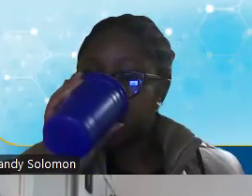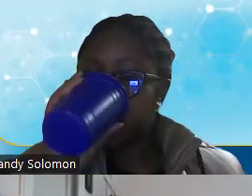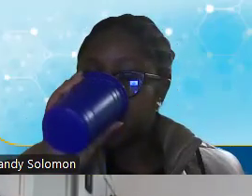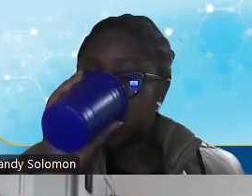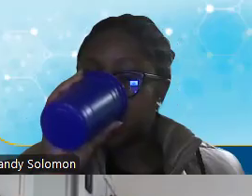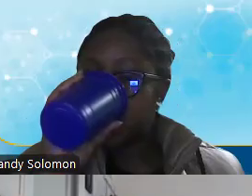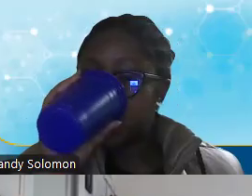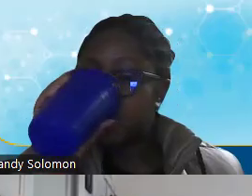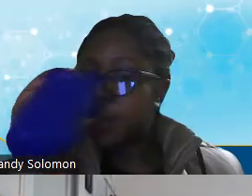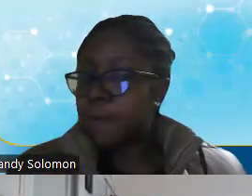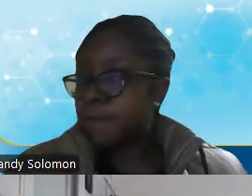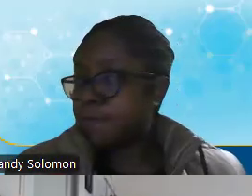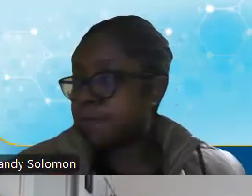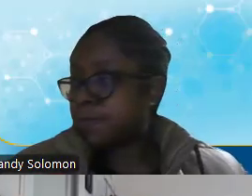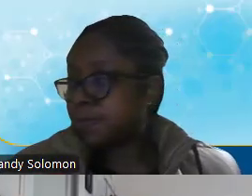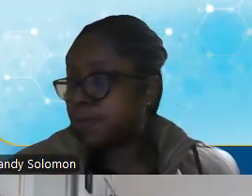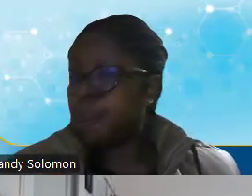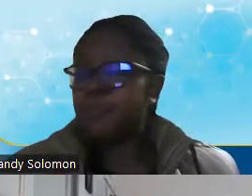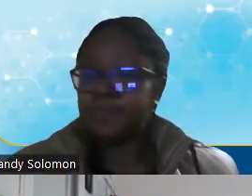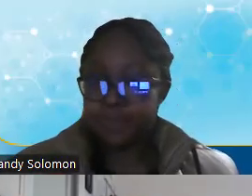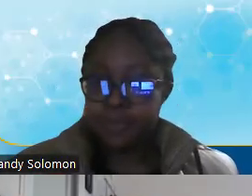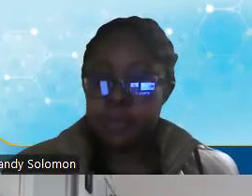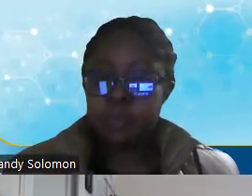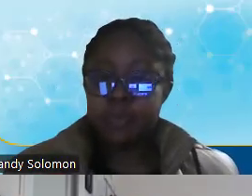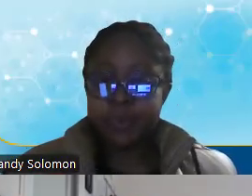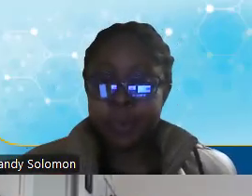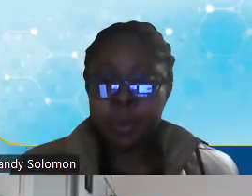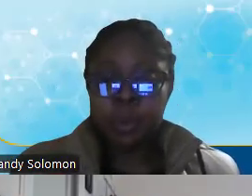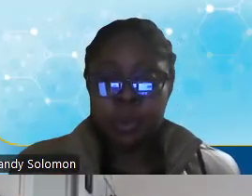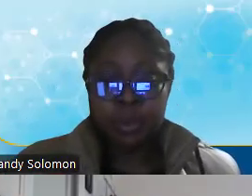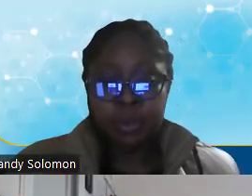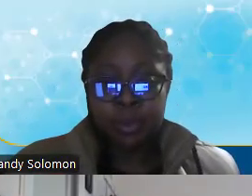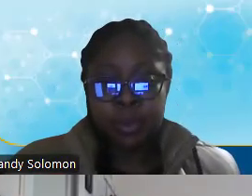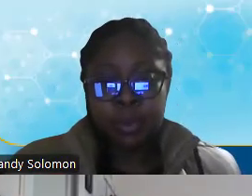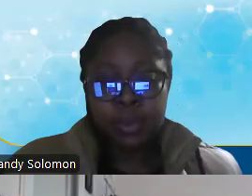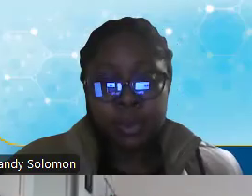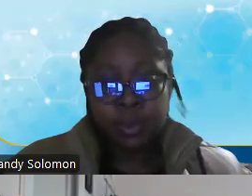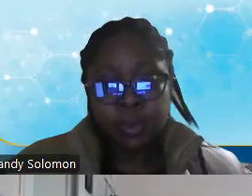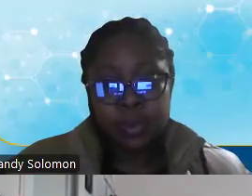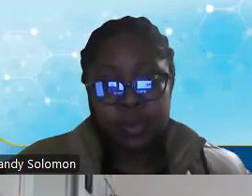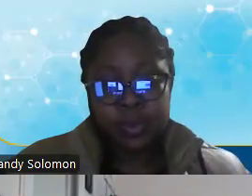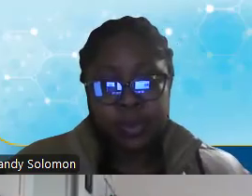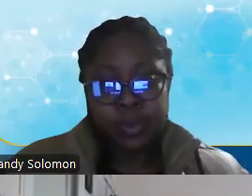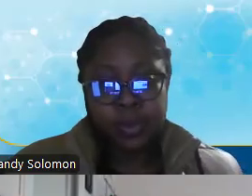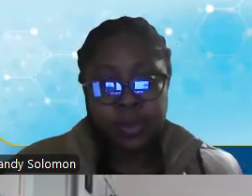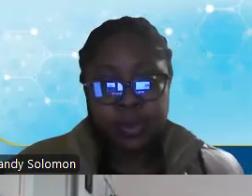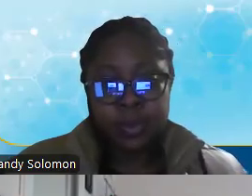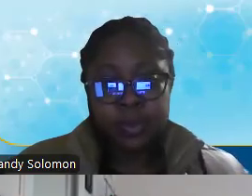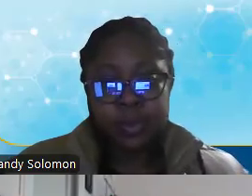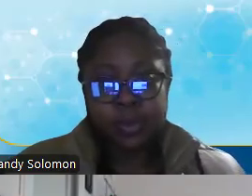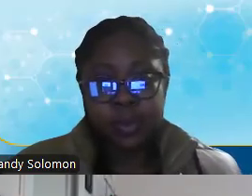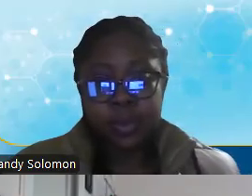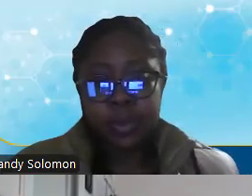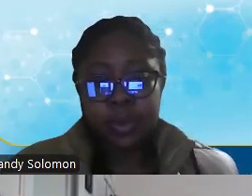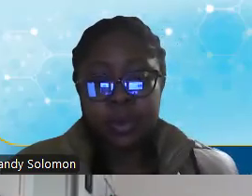happening at a national level, the tariffs, believe it or not, it has created an increase in the number of